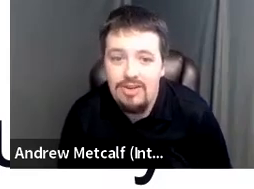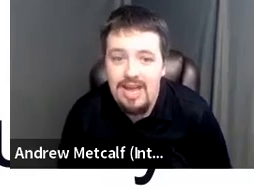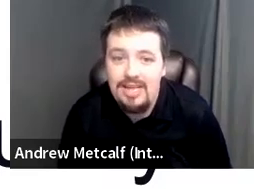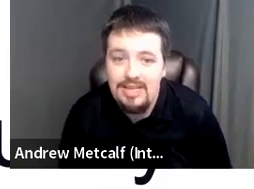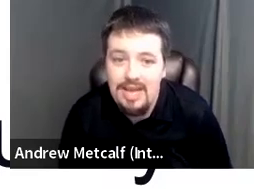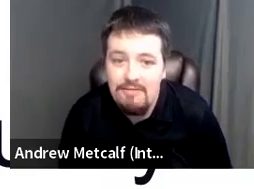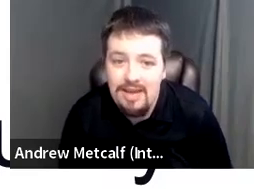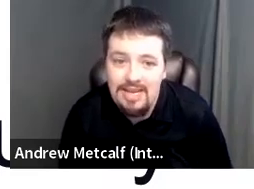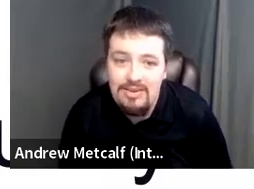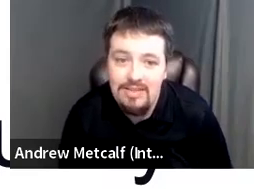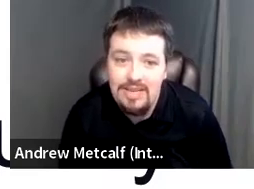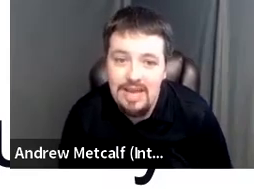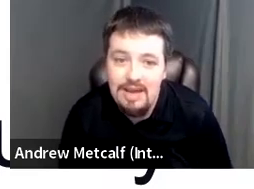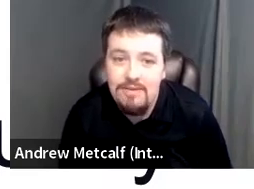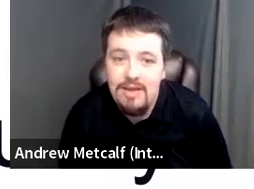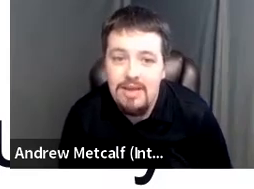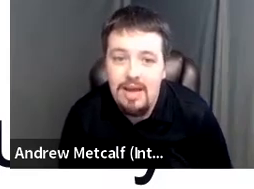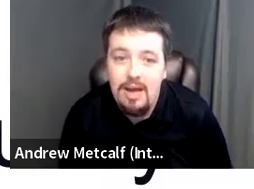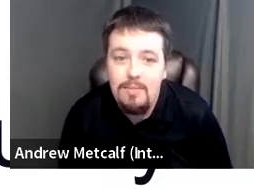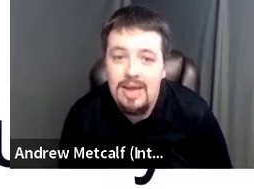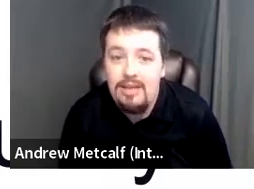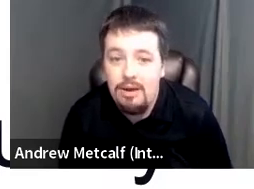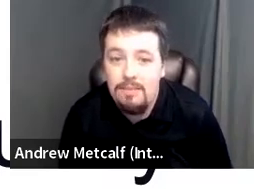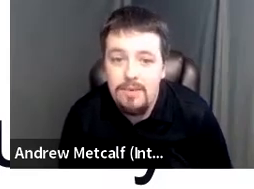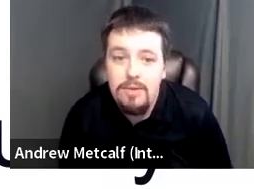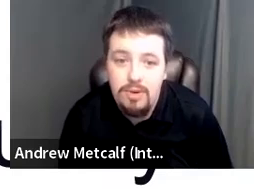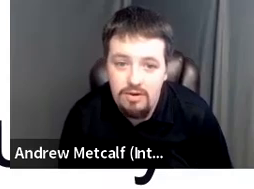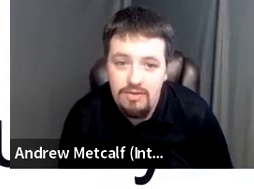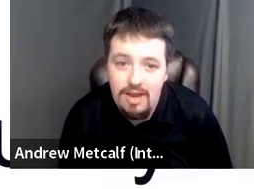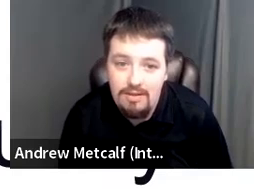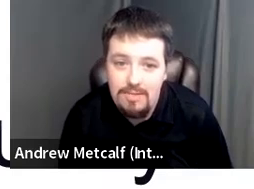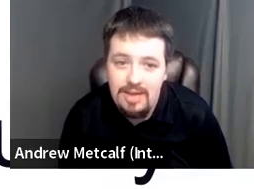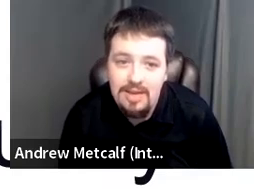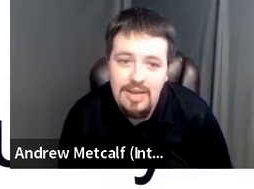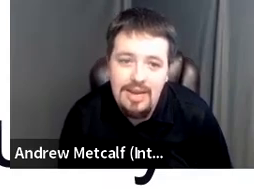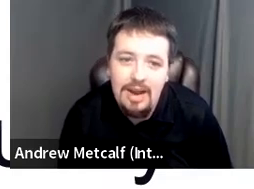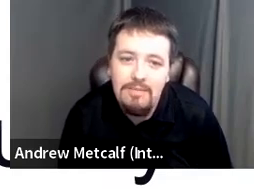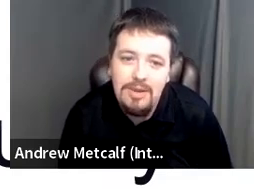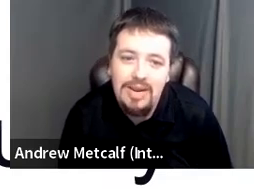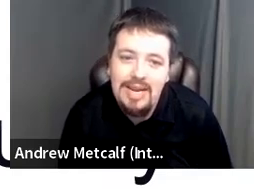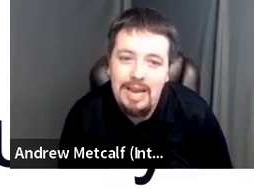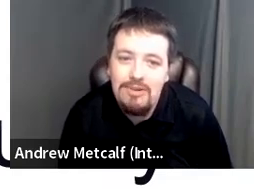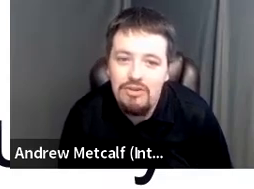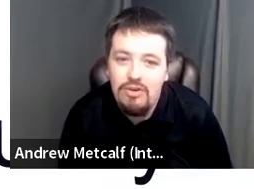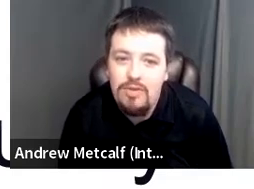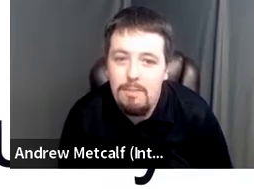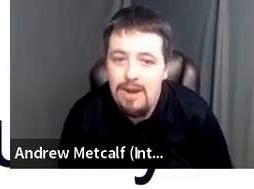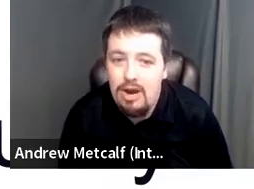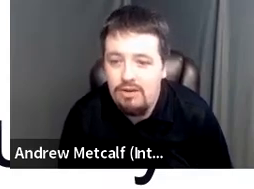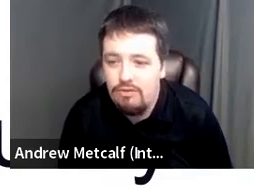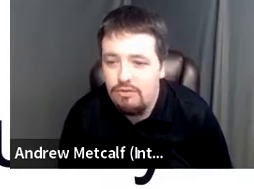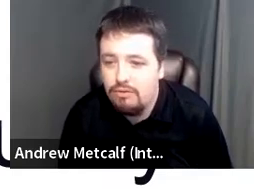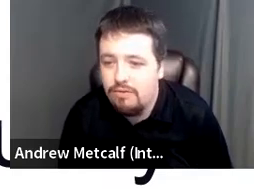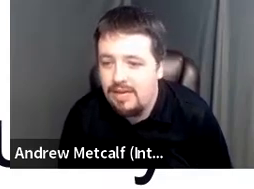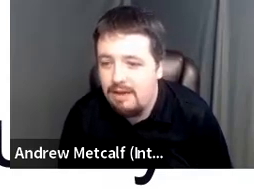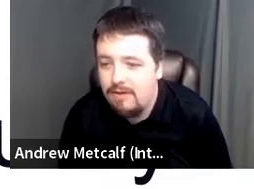for educating the deaf and teaching the deaf and dumb persons how to speak. Now it's been renamed. It's just called the